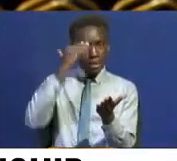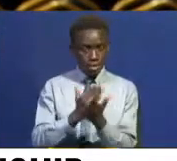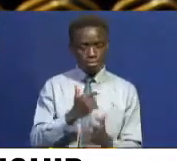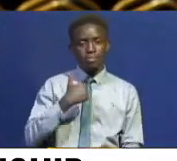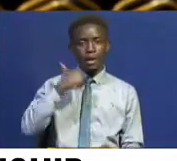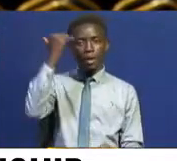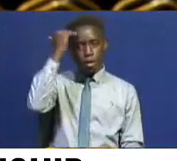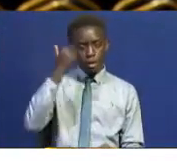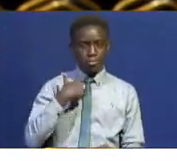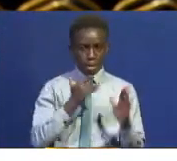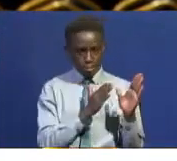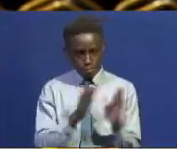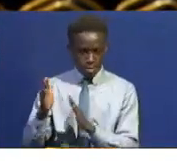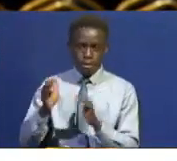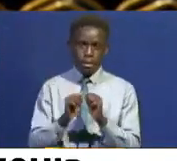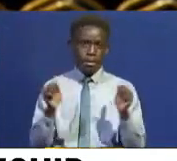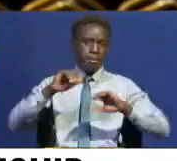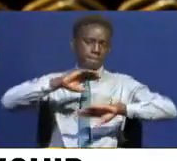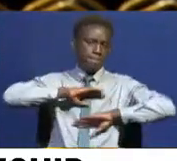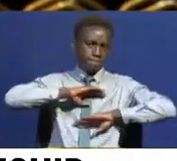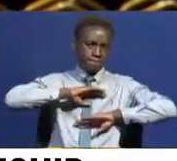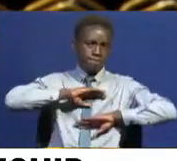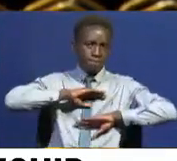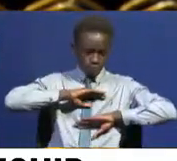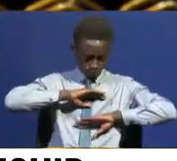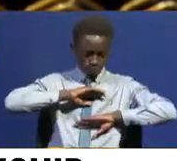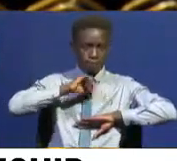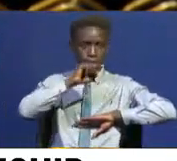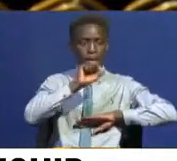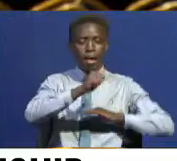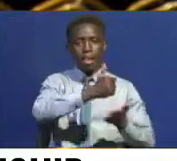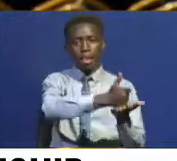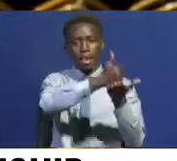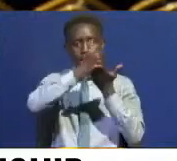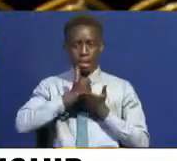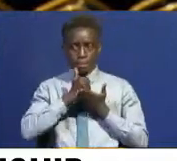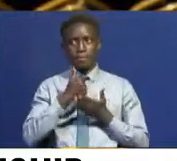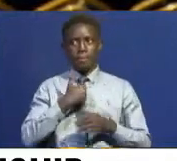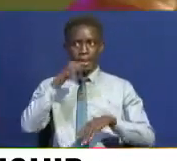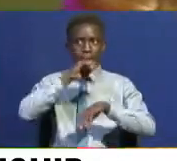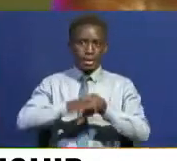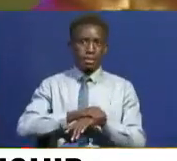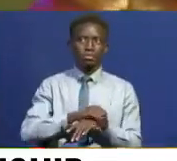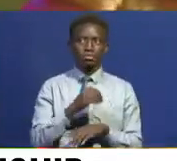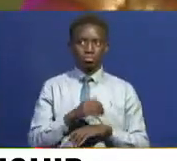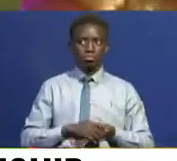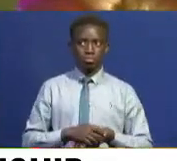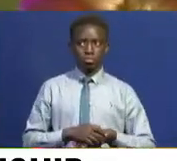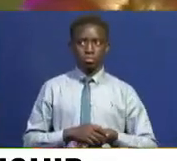I know I have prepared enough so that it can help me retain my title.